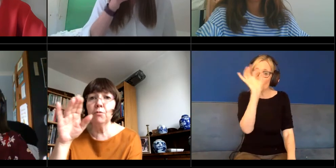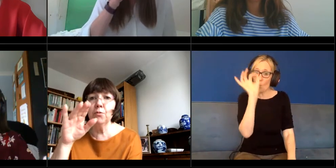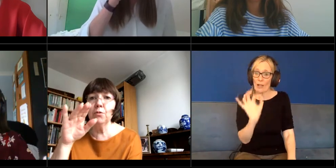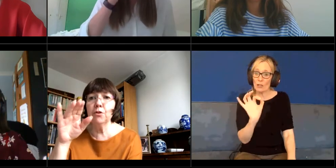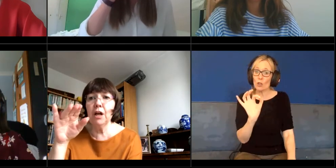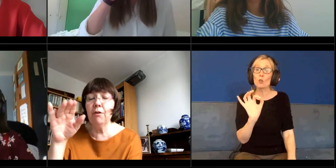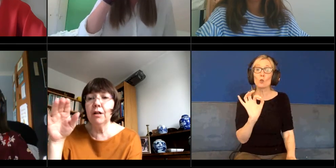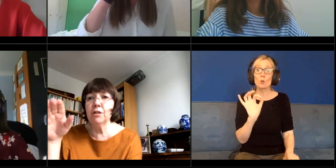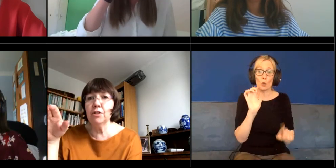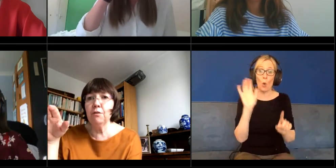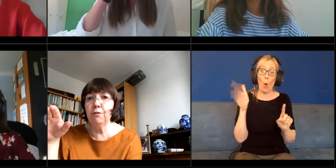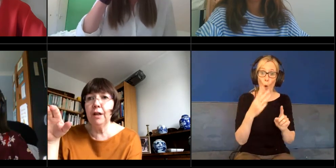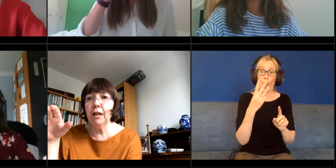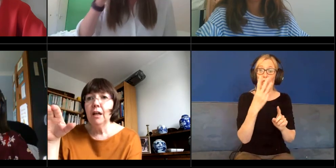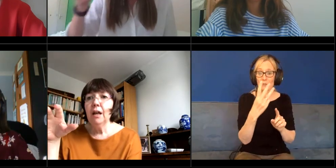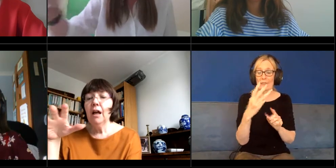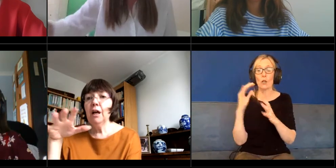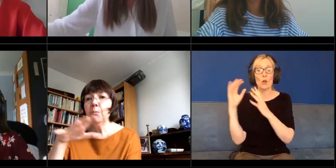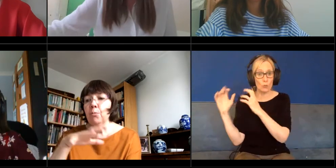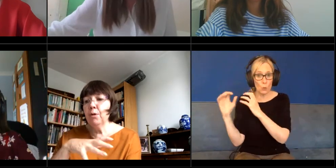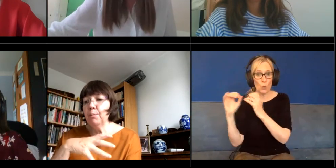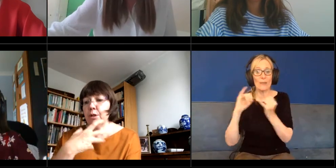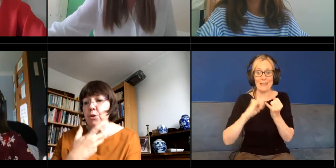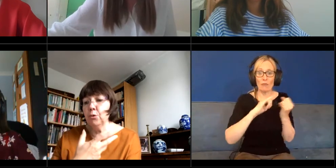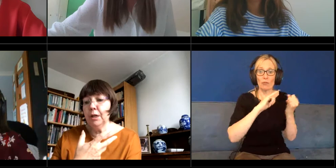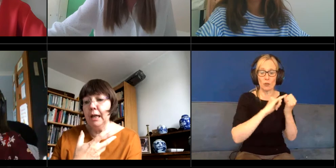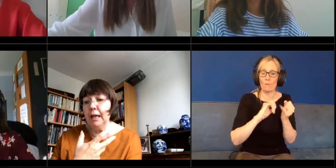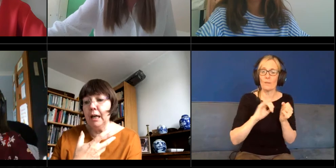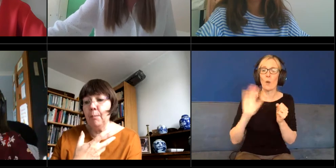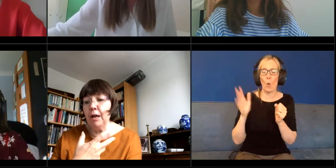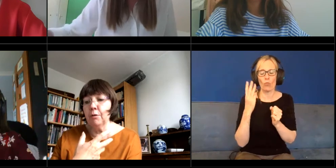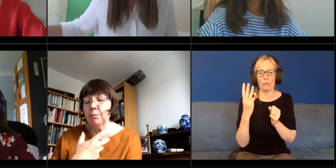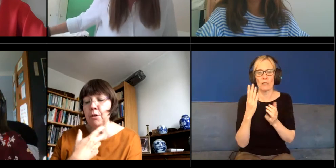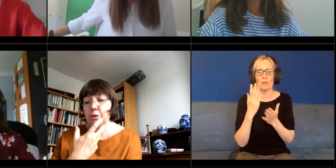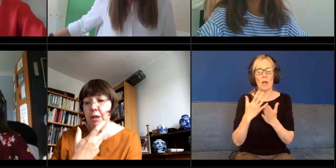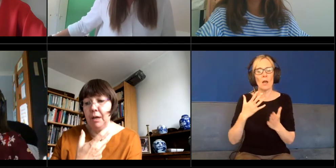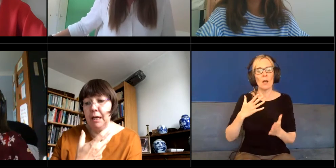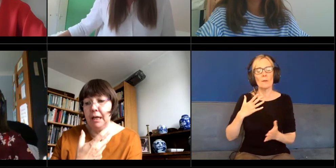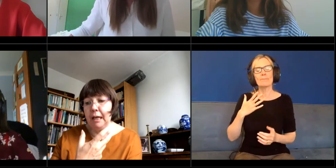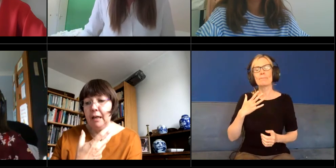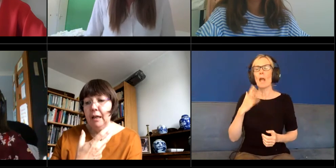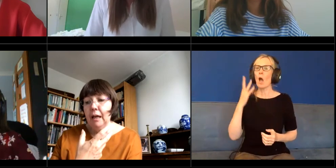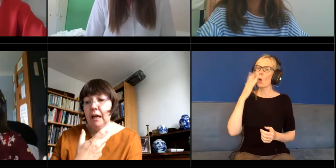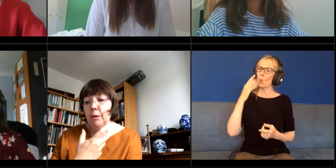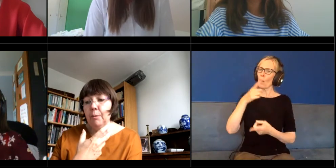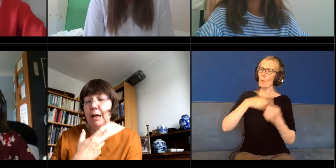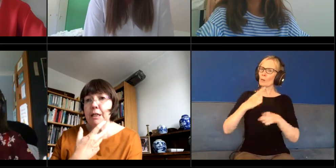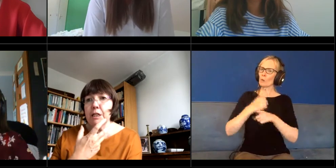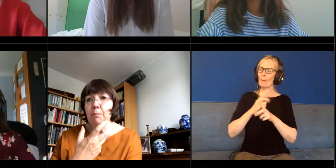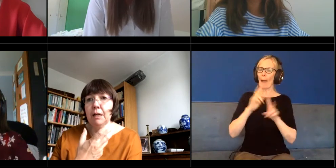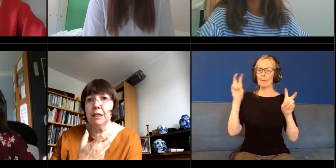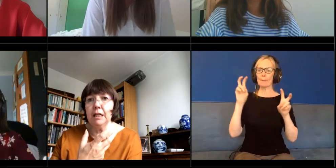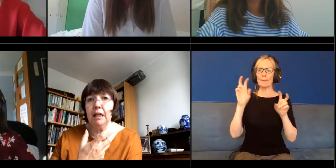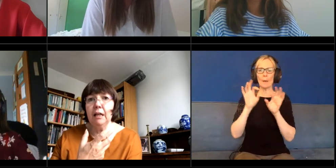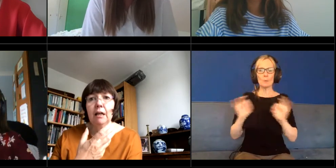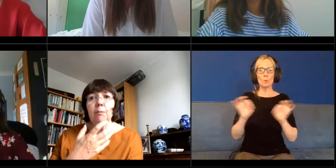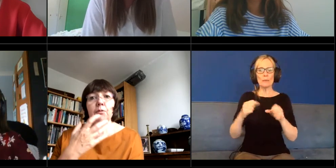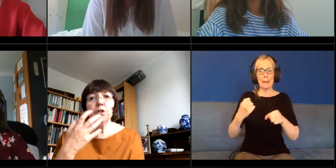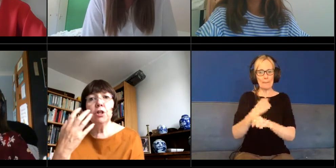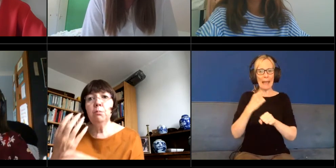three, so Ruth, Sarah and Sophie. When we're talking about music making and